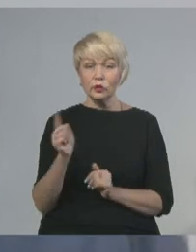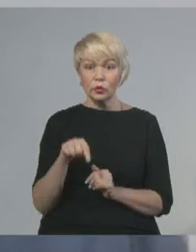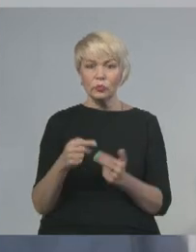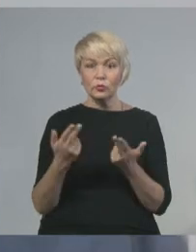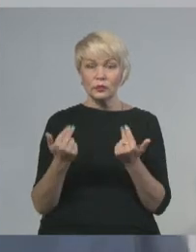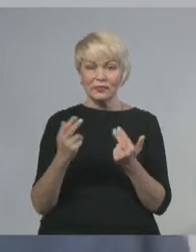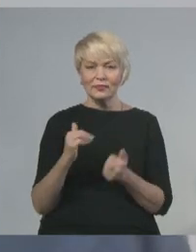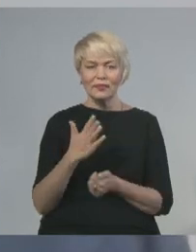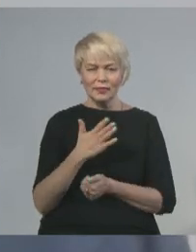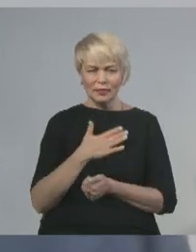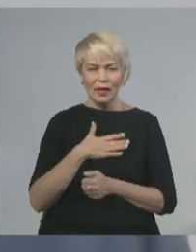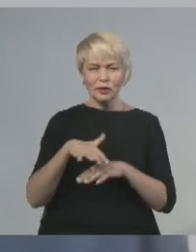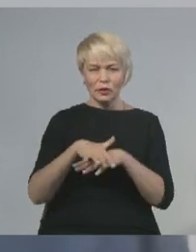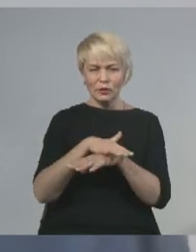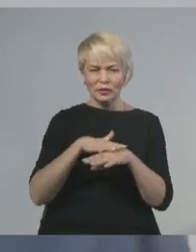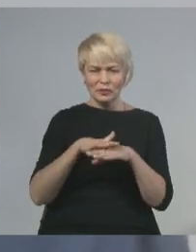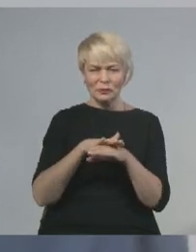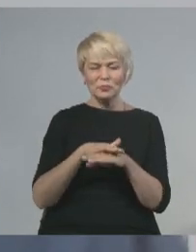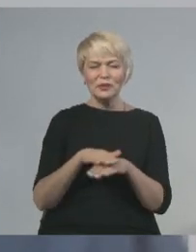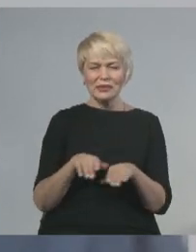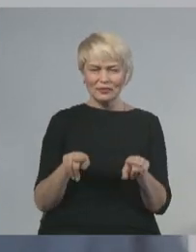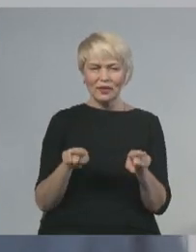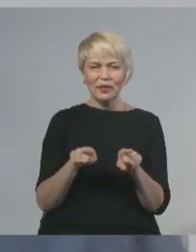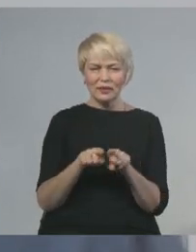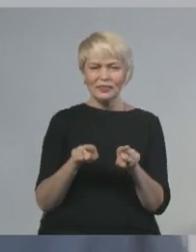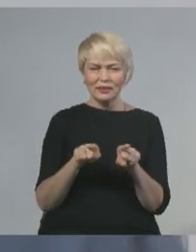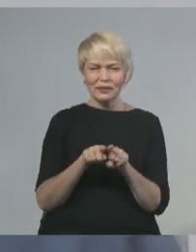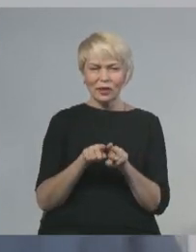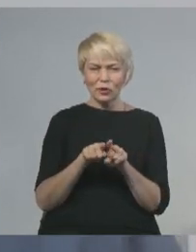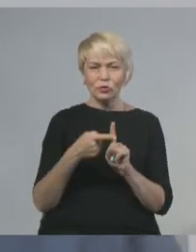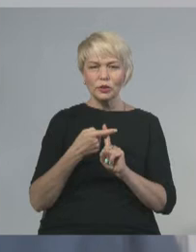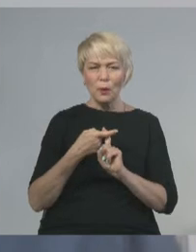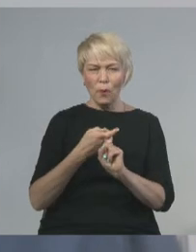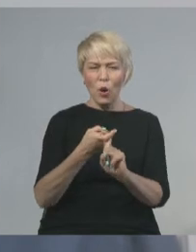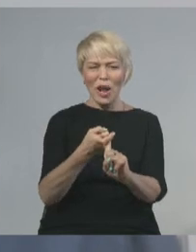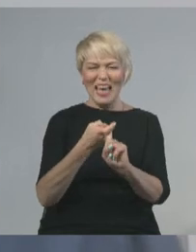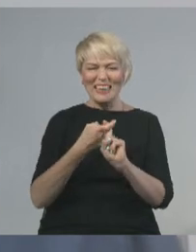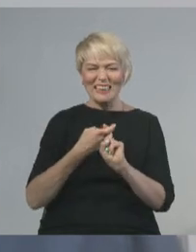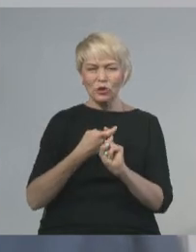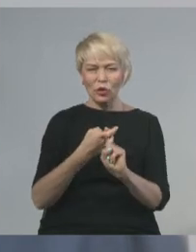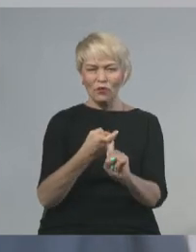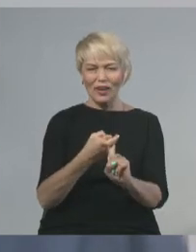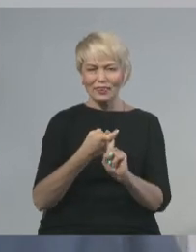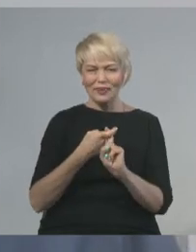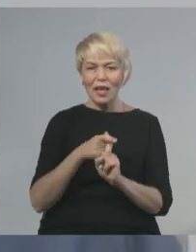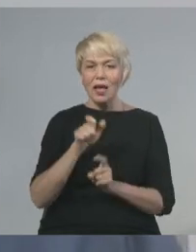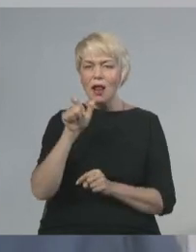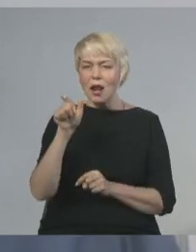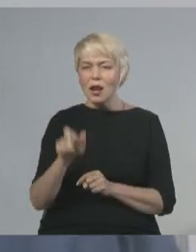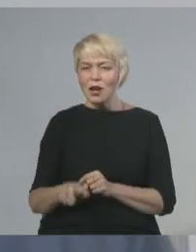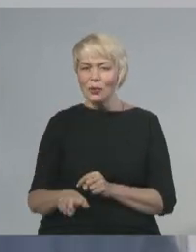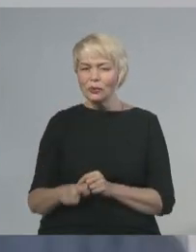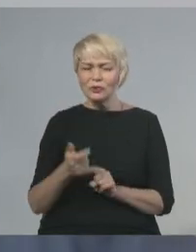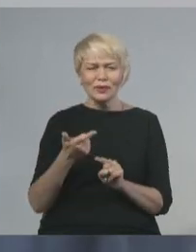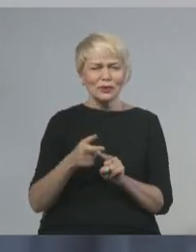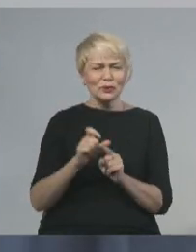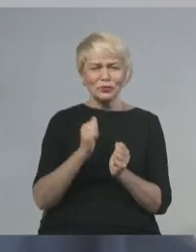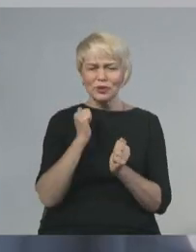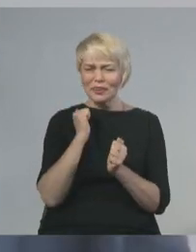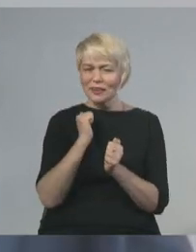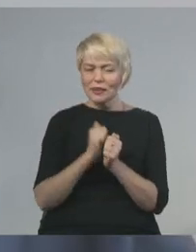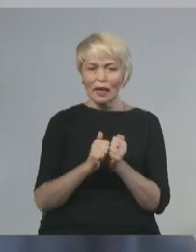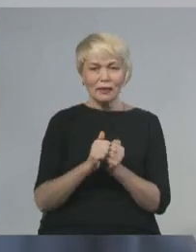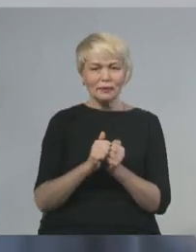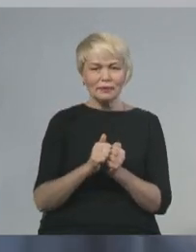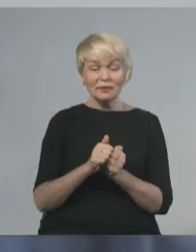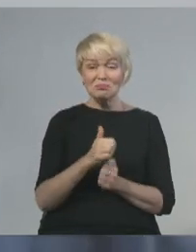um and uh so people naturally tend to to believe this thing um